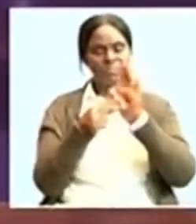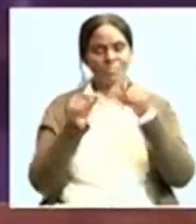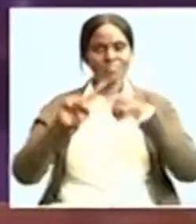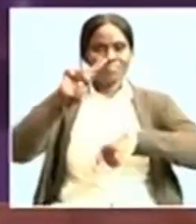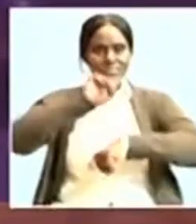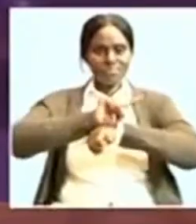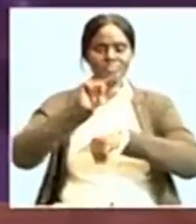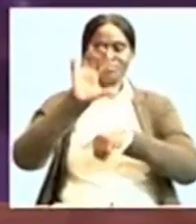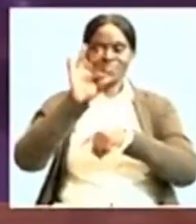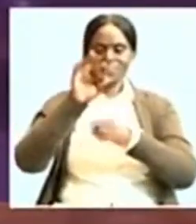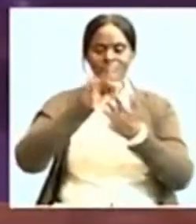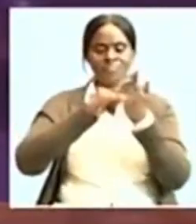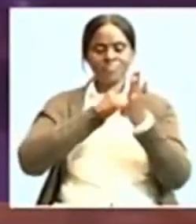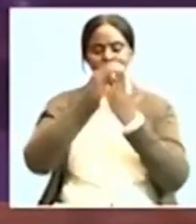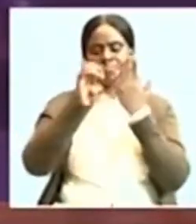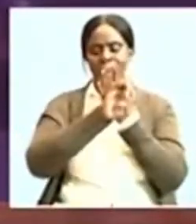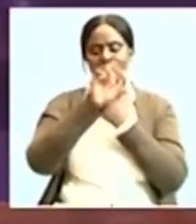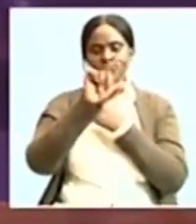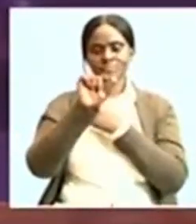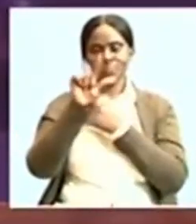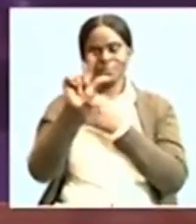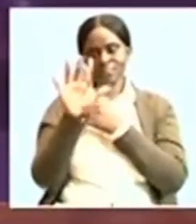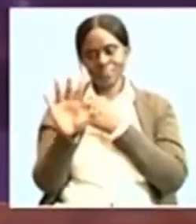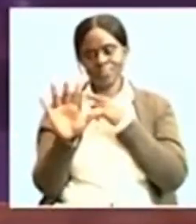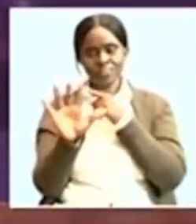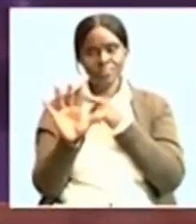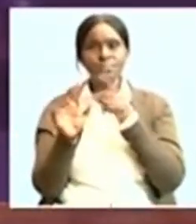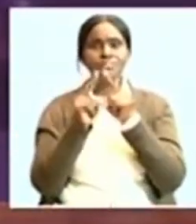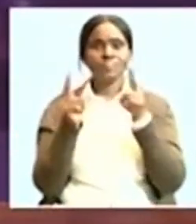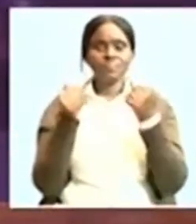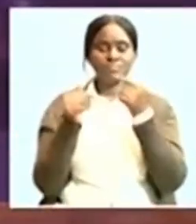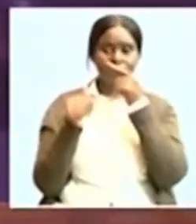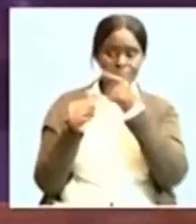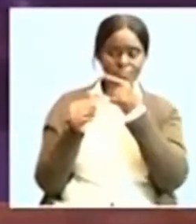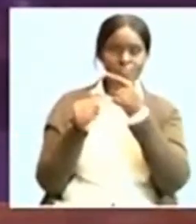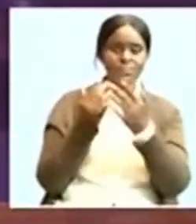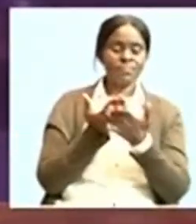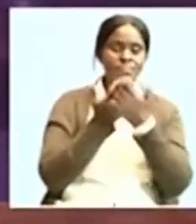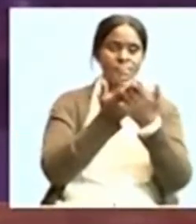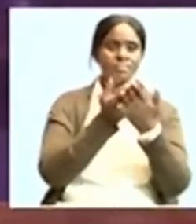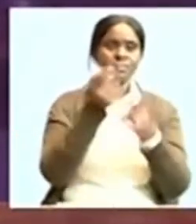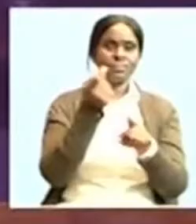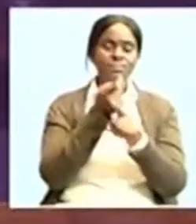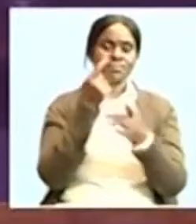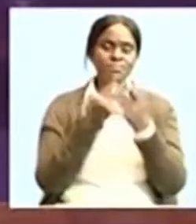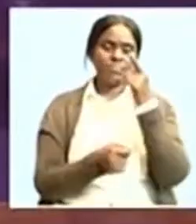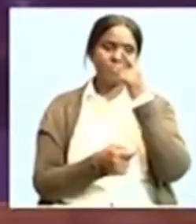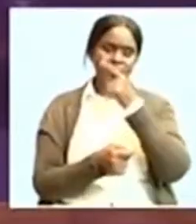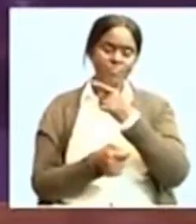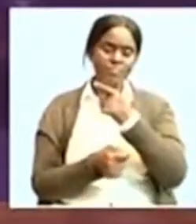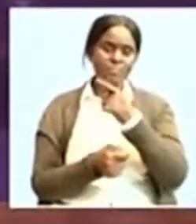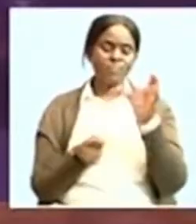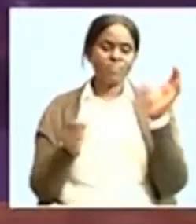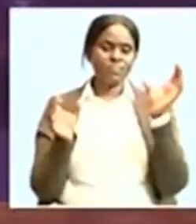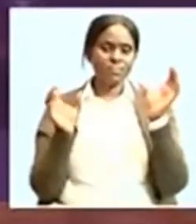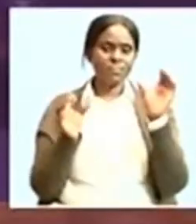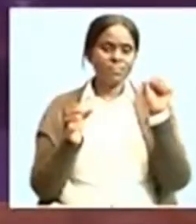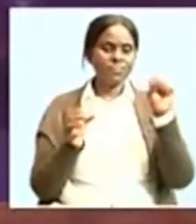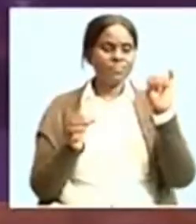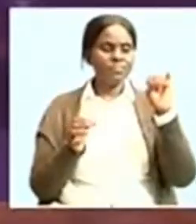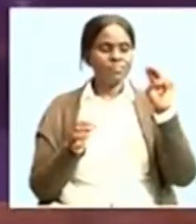today, 9th June 2025. So that submission from the